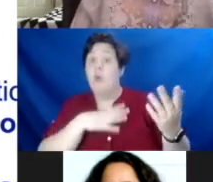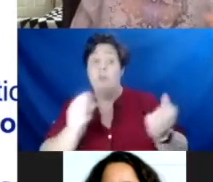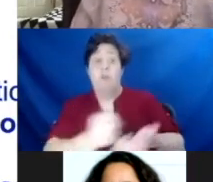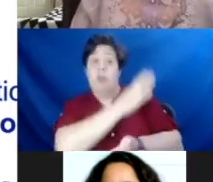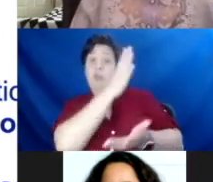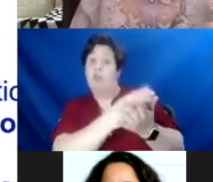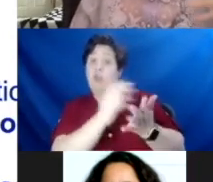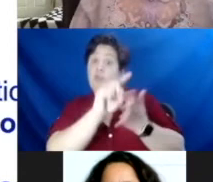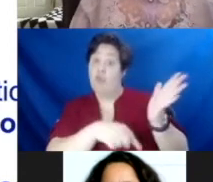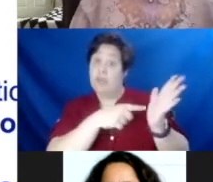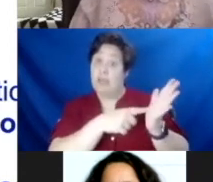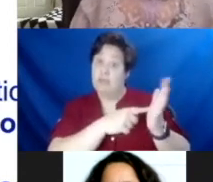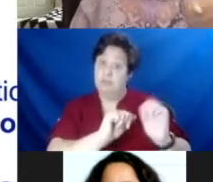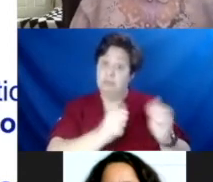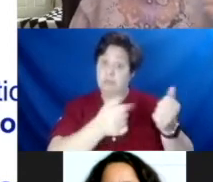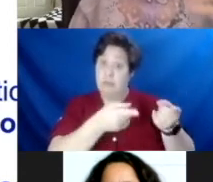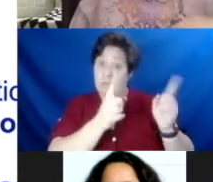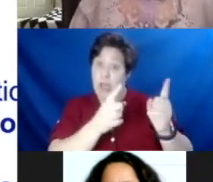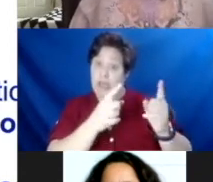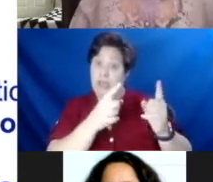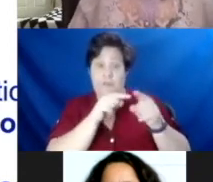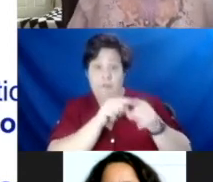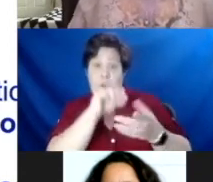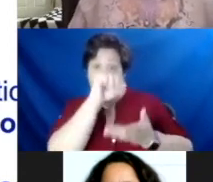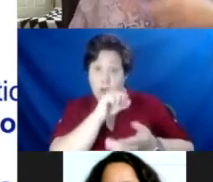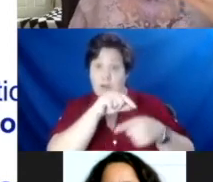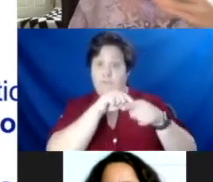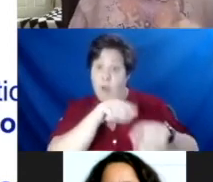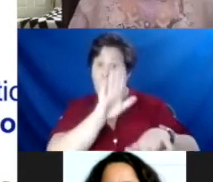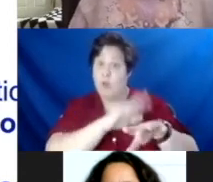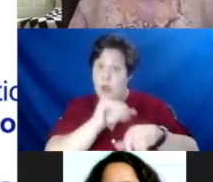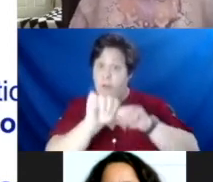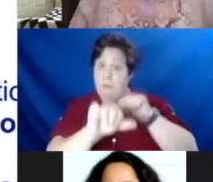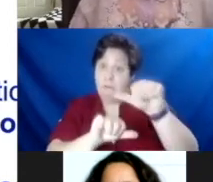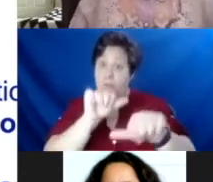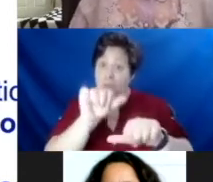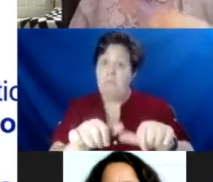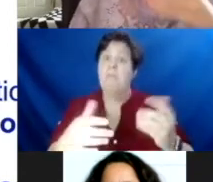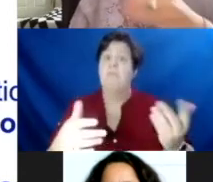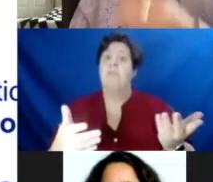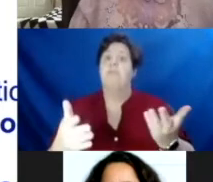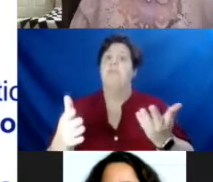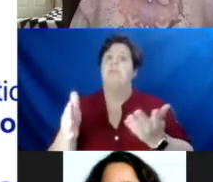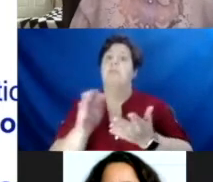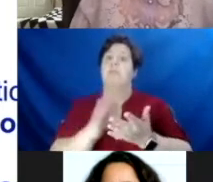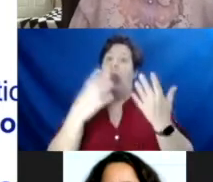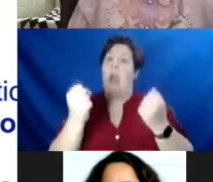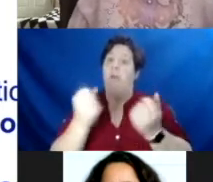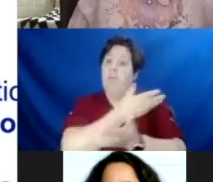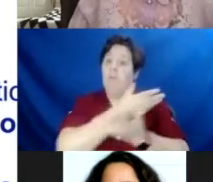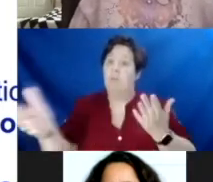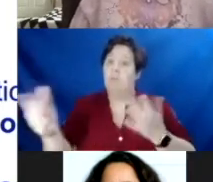the project is in budget, in timeline, and follow the sort of a coherent